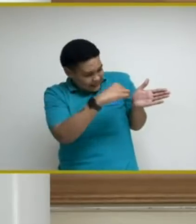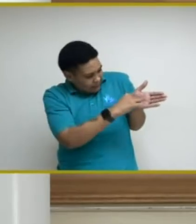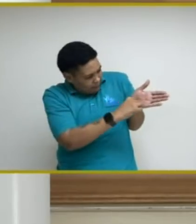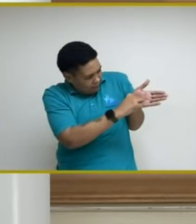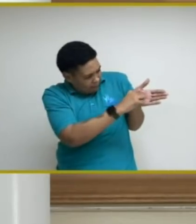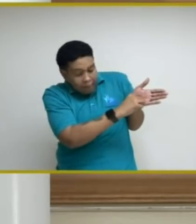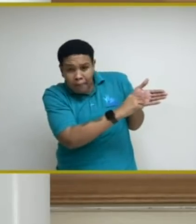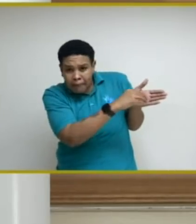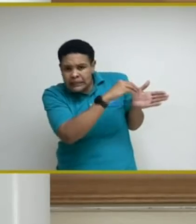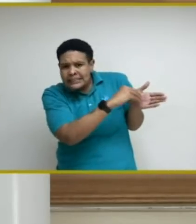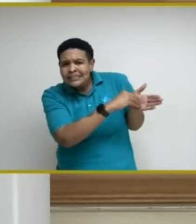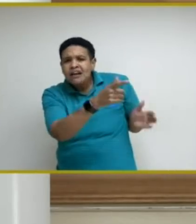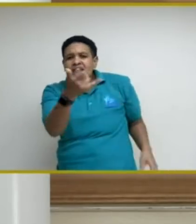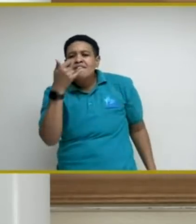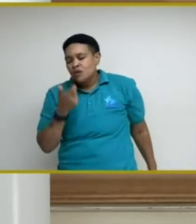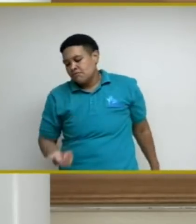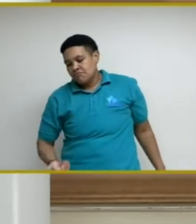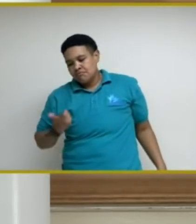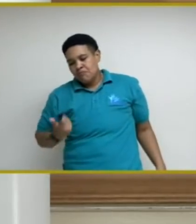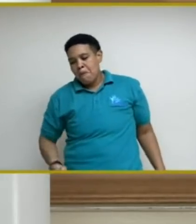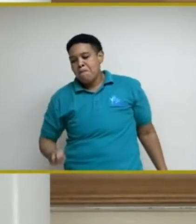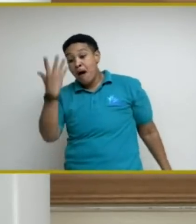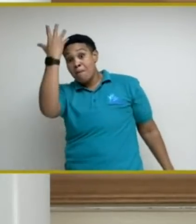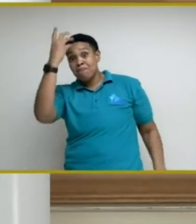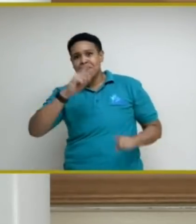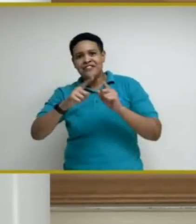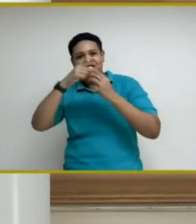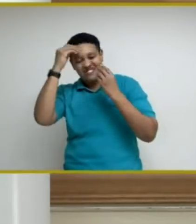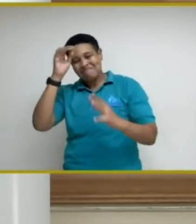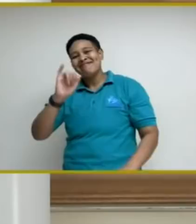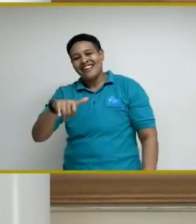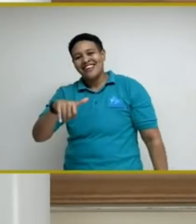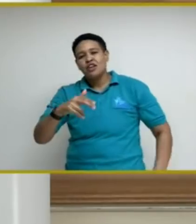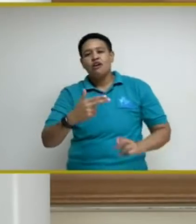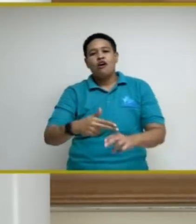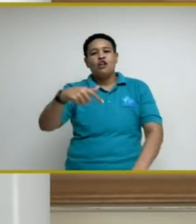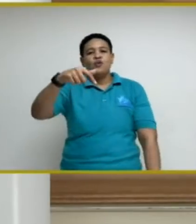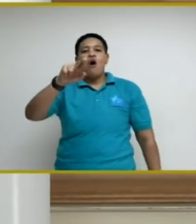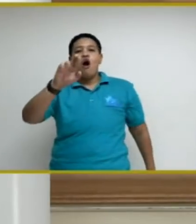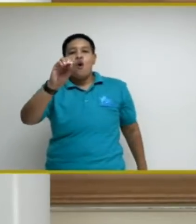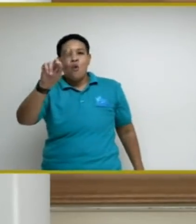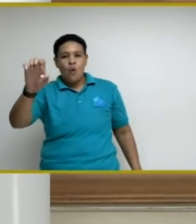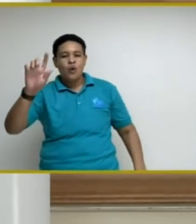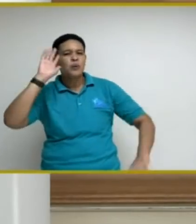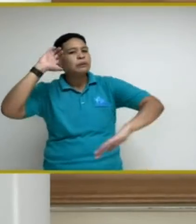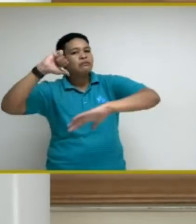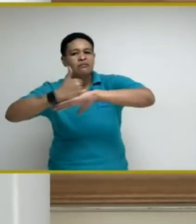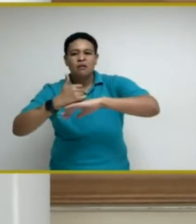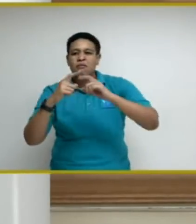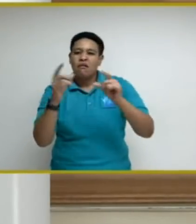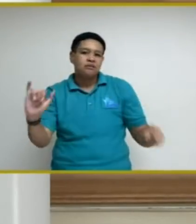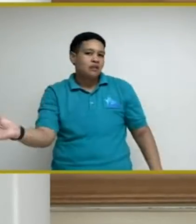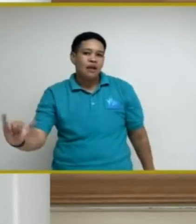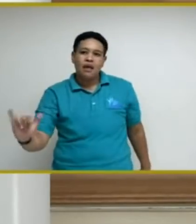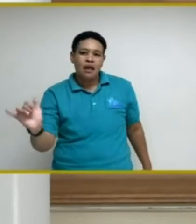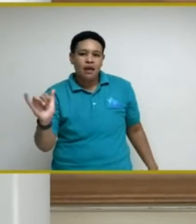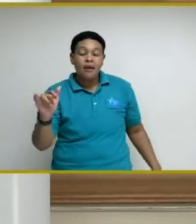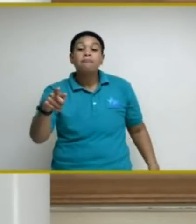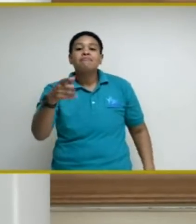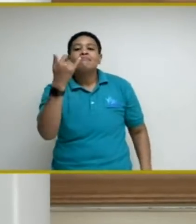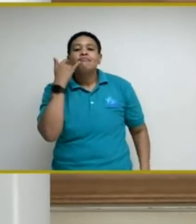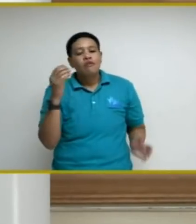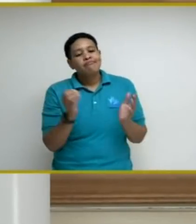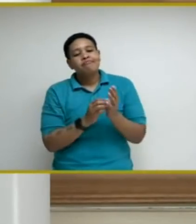those who already have a physical vaccination card, what we will do once we have that digital card is clearly to